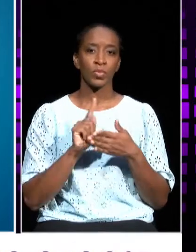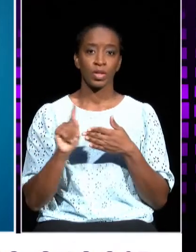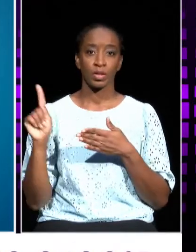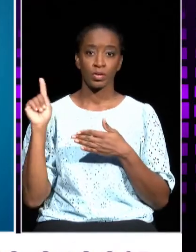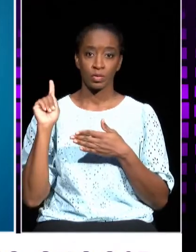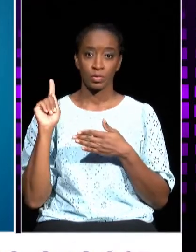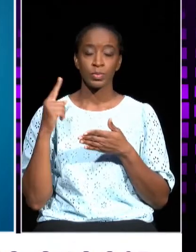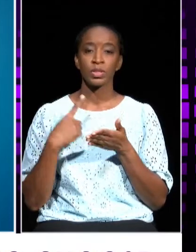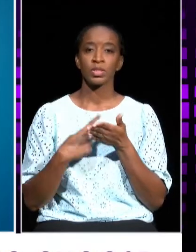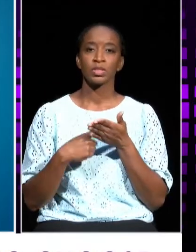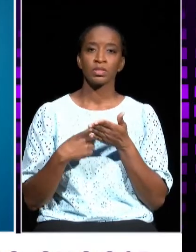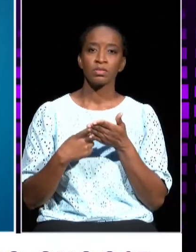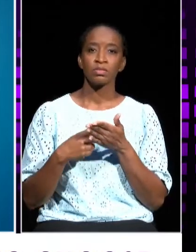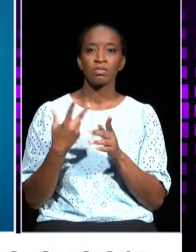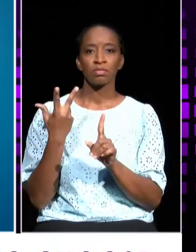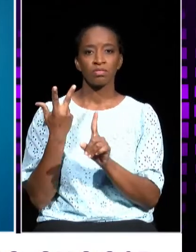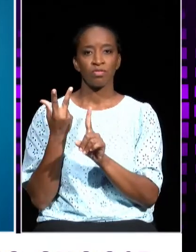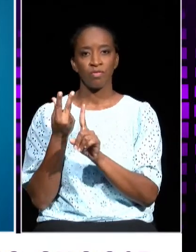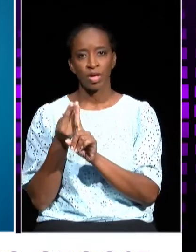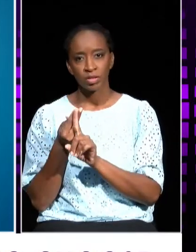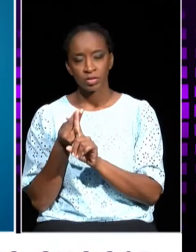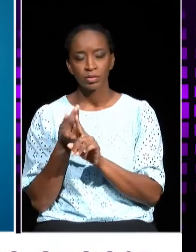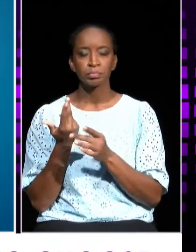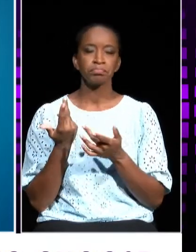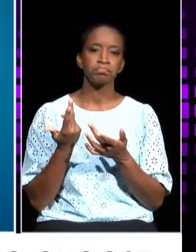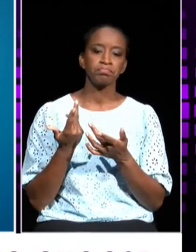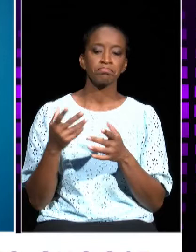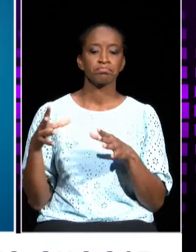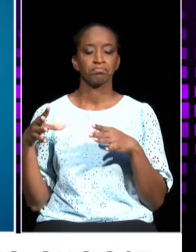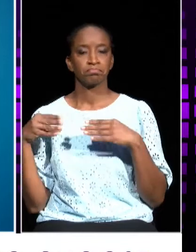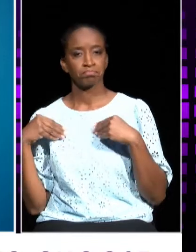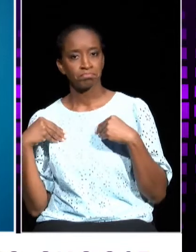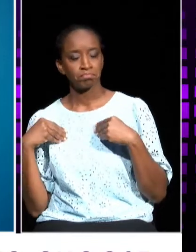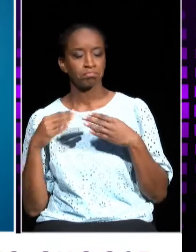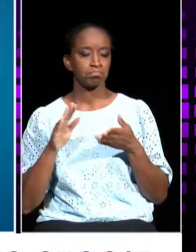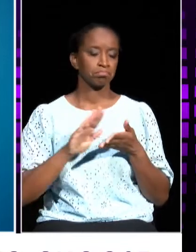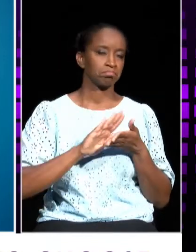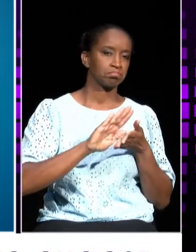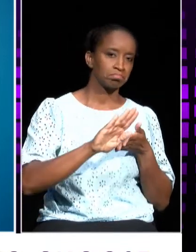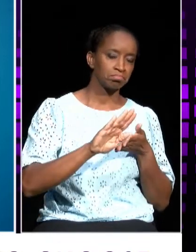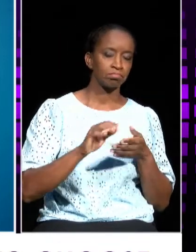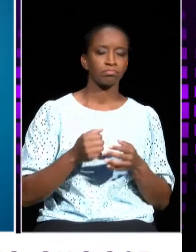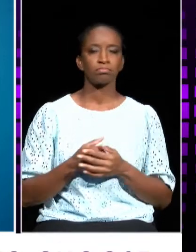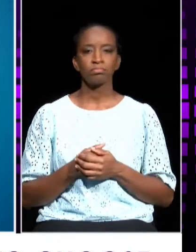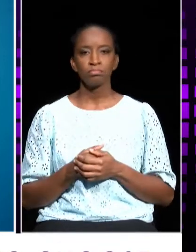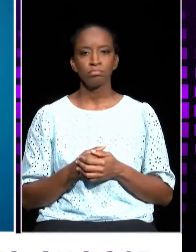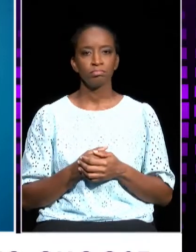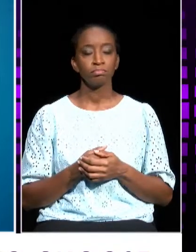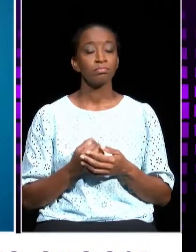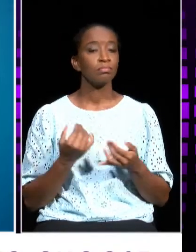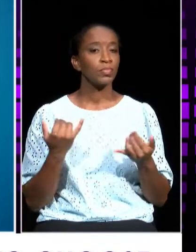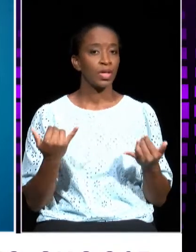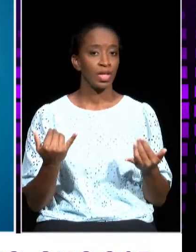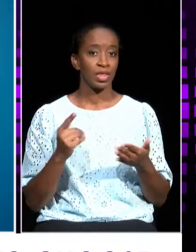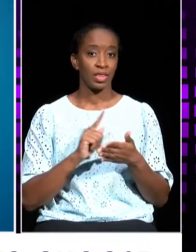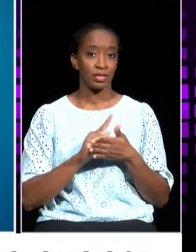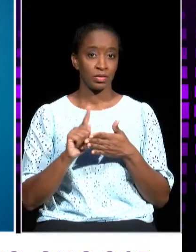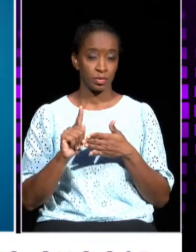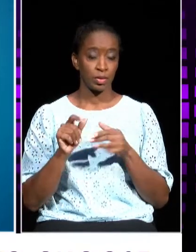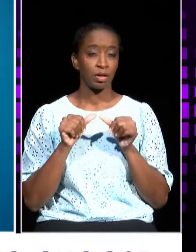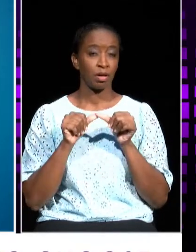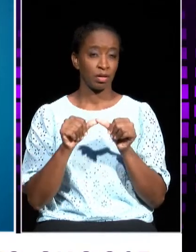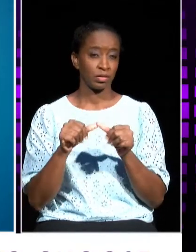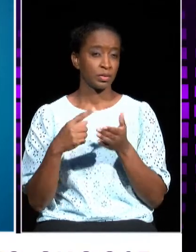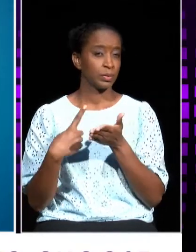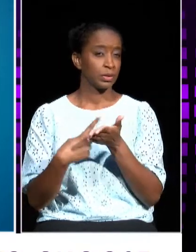about vaccinations, choices around vaccinations, whether you should get it, whether you should not get it. And this week, we will be continuing that discussion, but in a